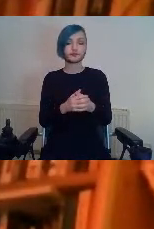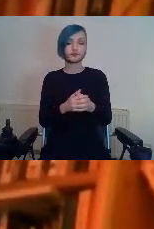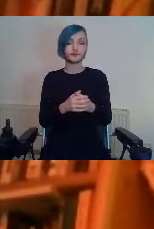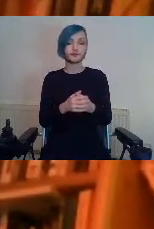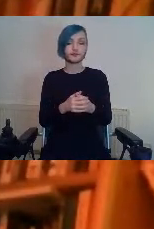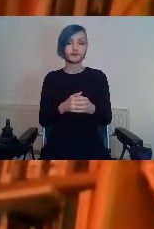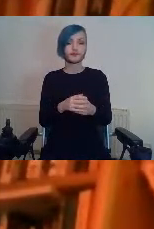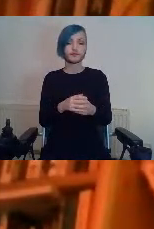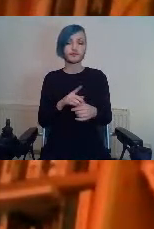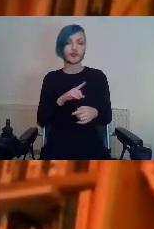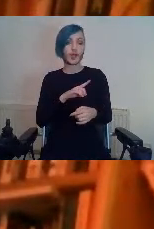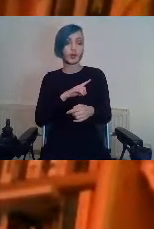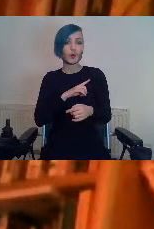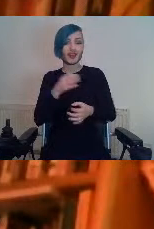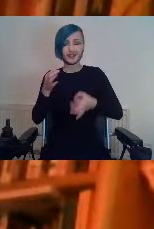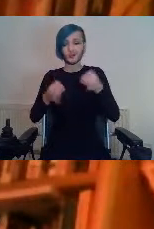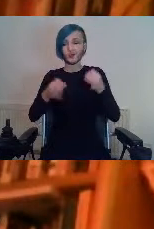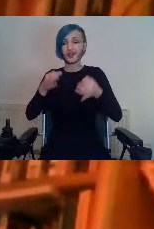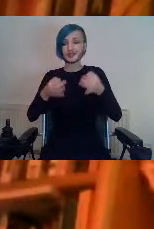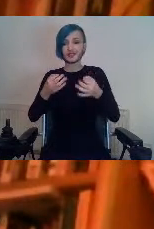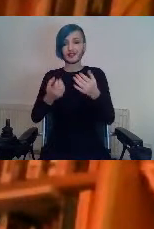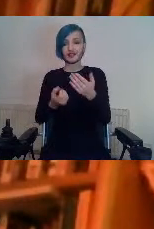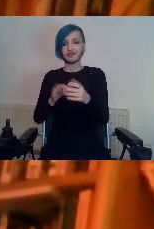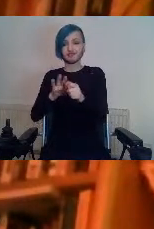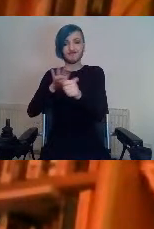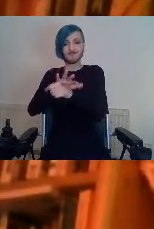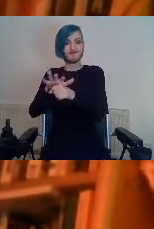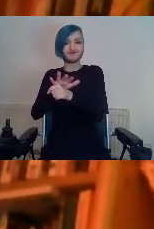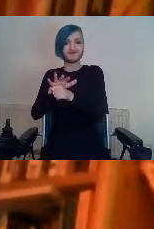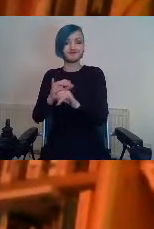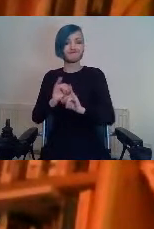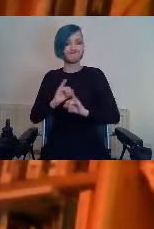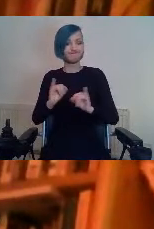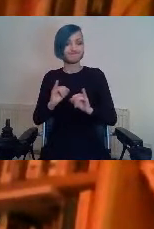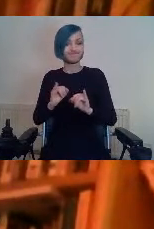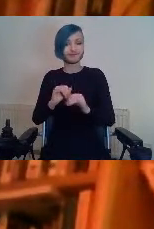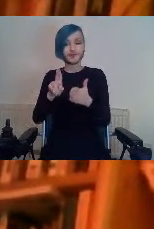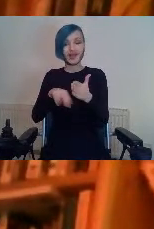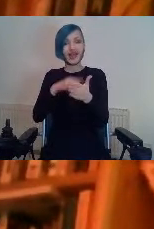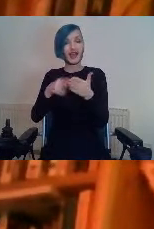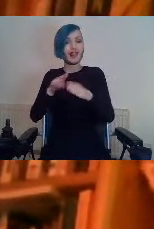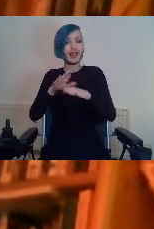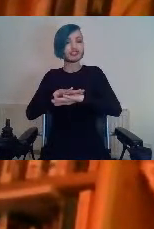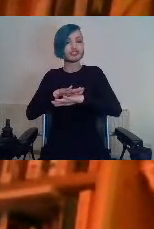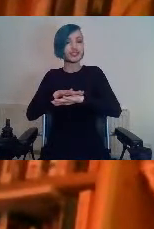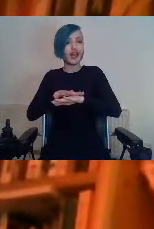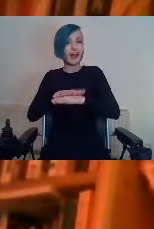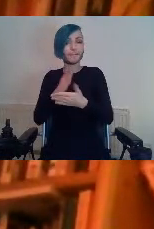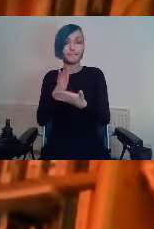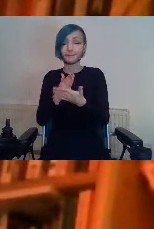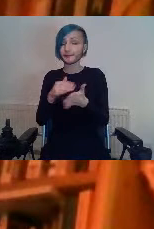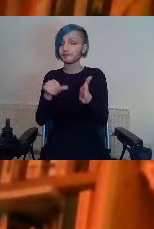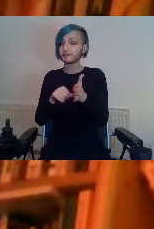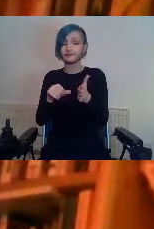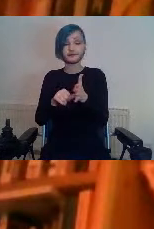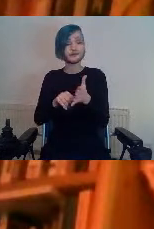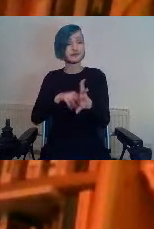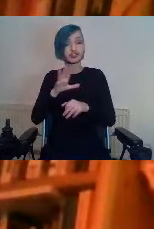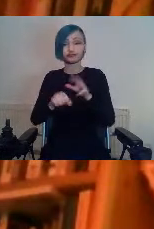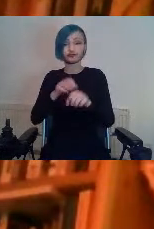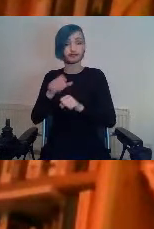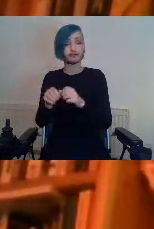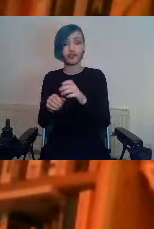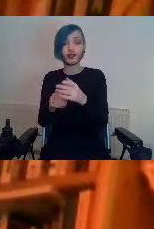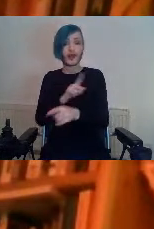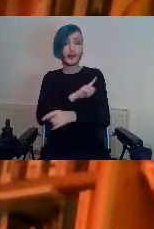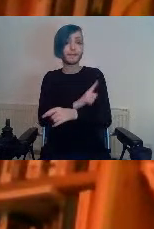political fight, and election time is always very difficult in Poland, and I'm